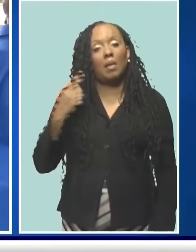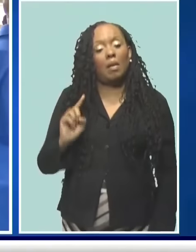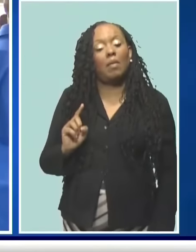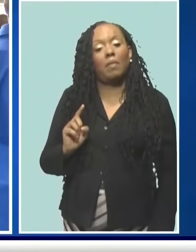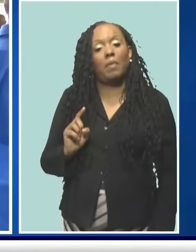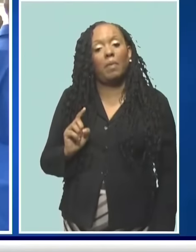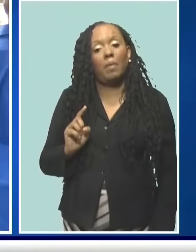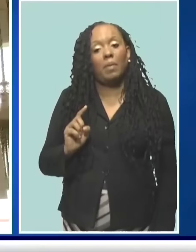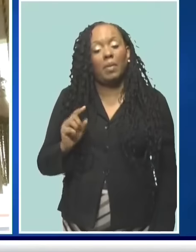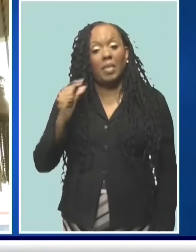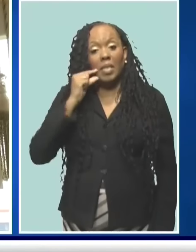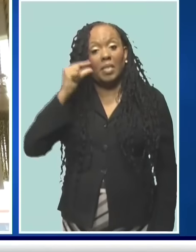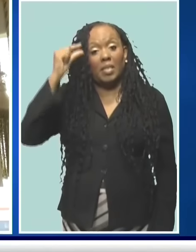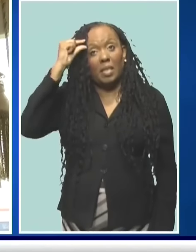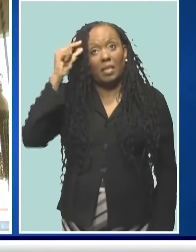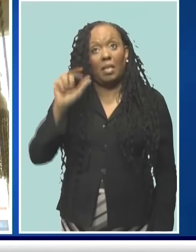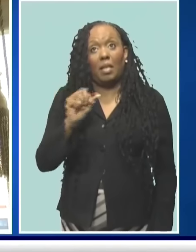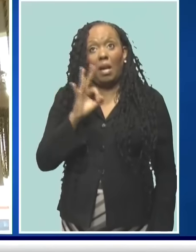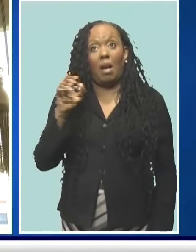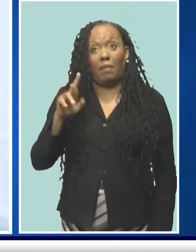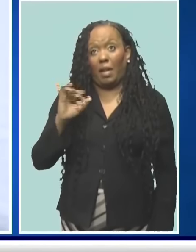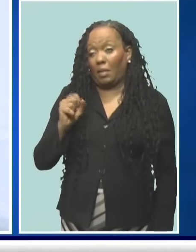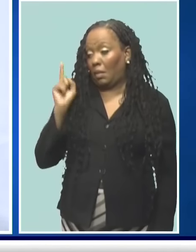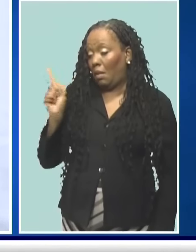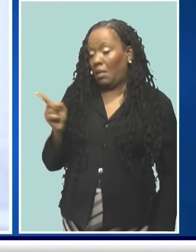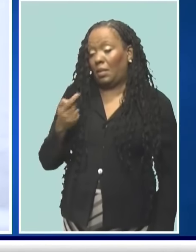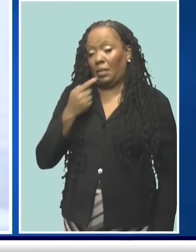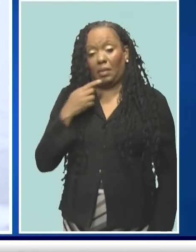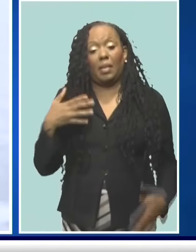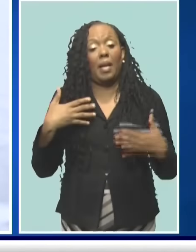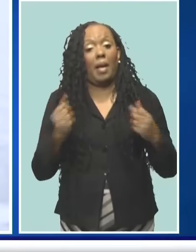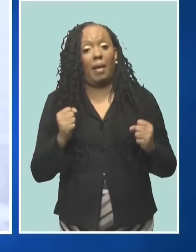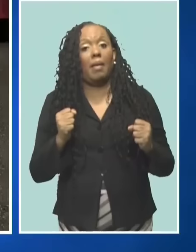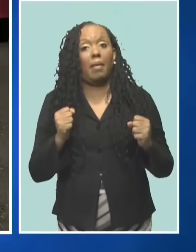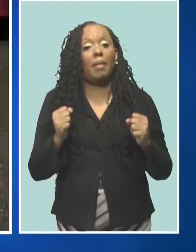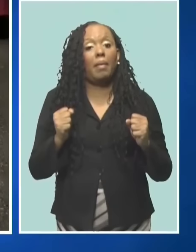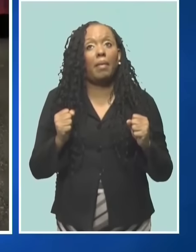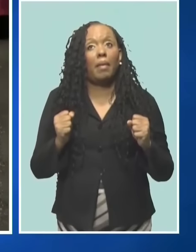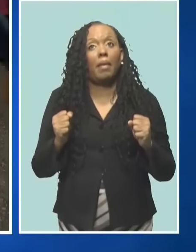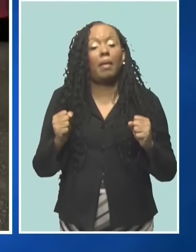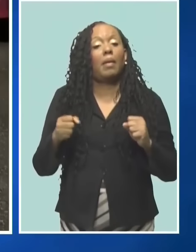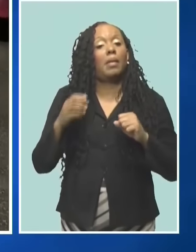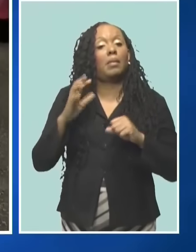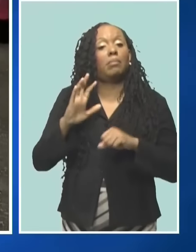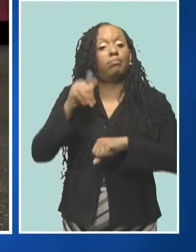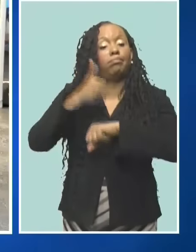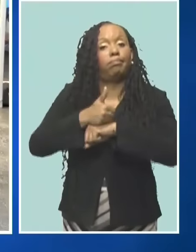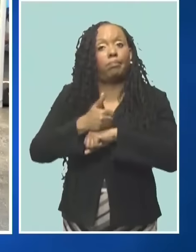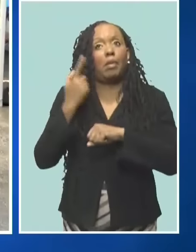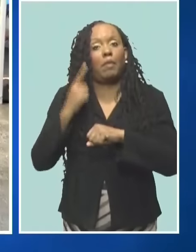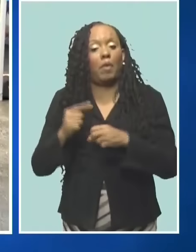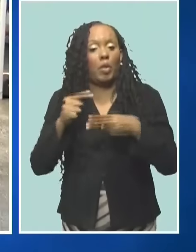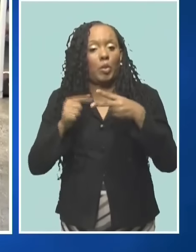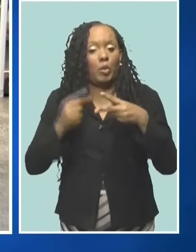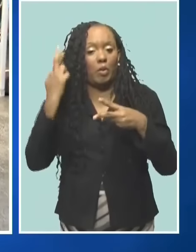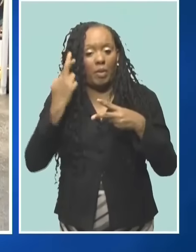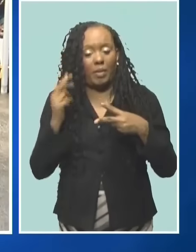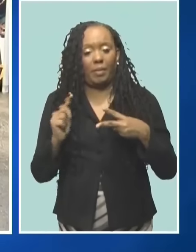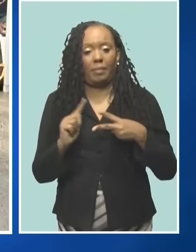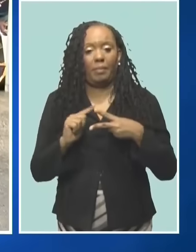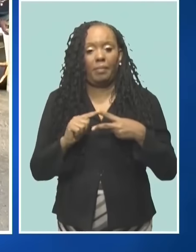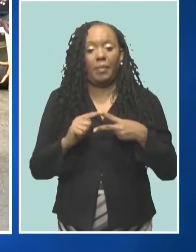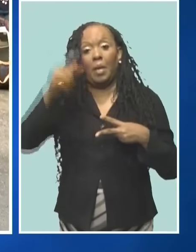William Warner, says the health fair was conceptualized for two purposes. He says that was to encourage men to improve